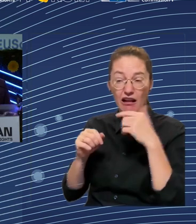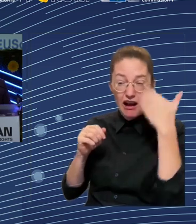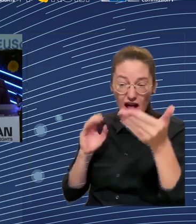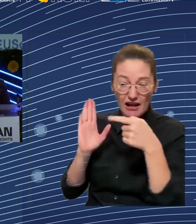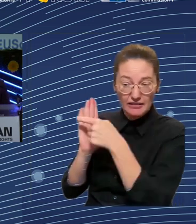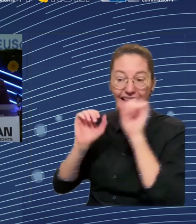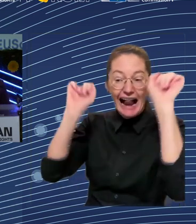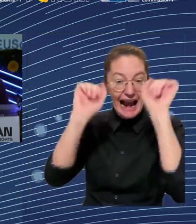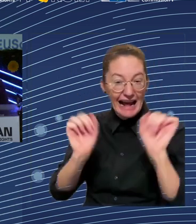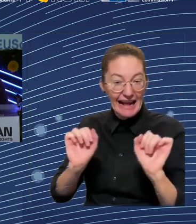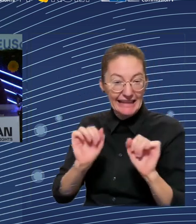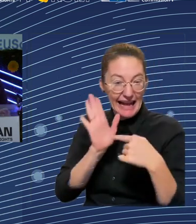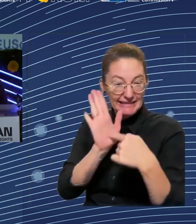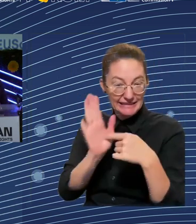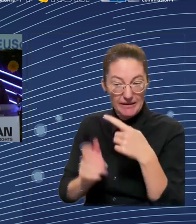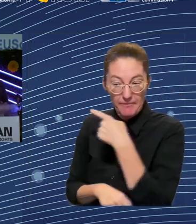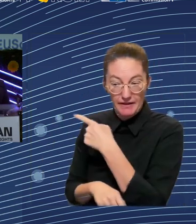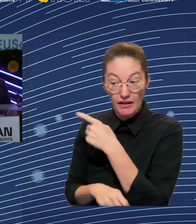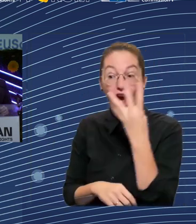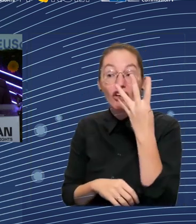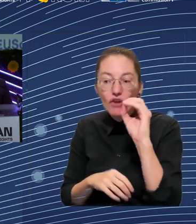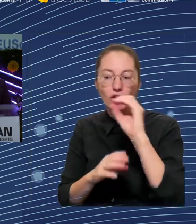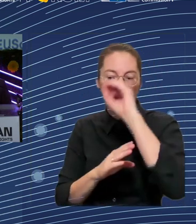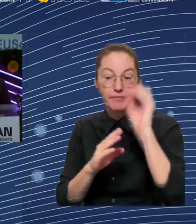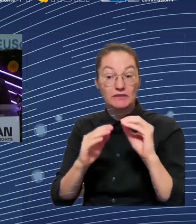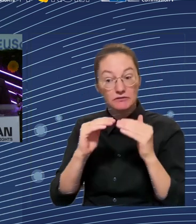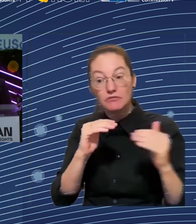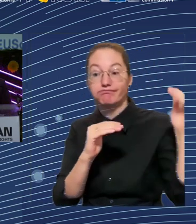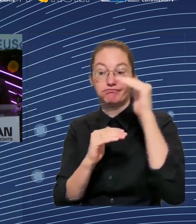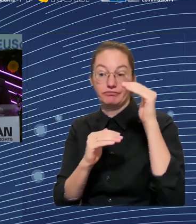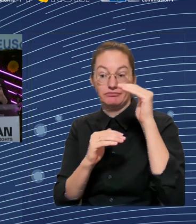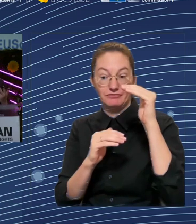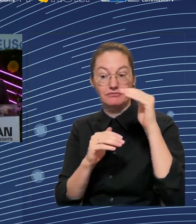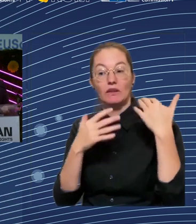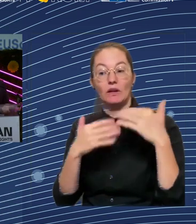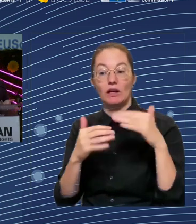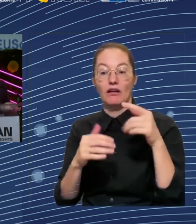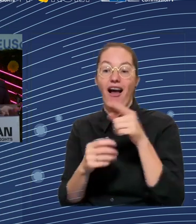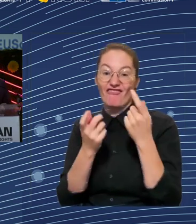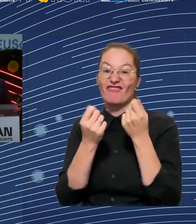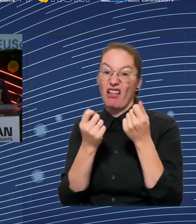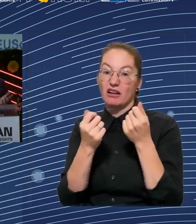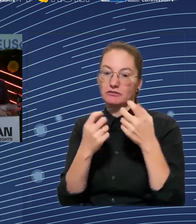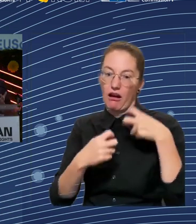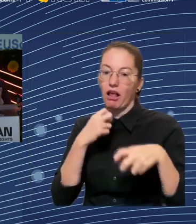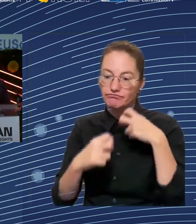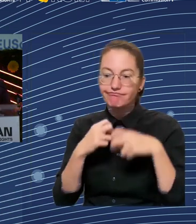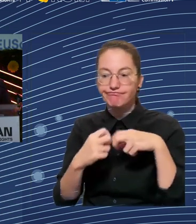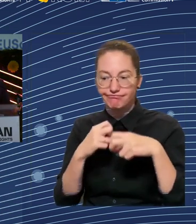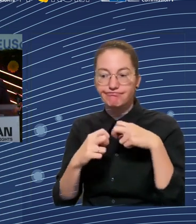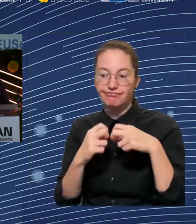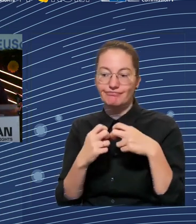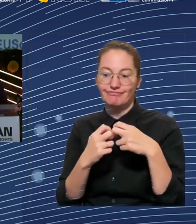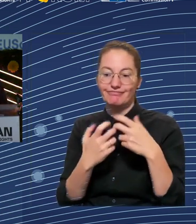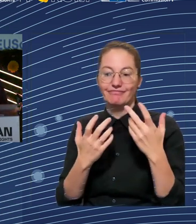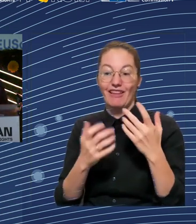So as a very last step in our analysis on working conditions, we wanted to better understand the role of employment and working